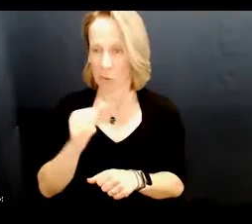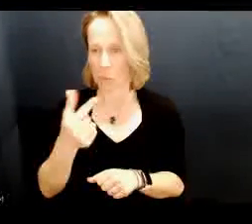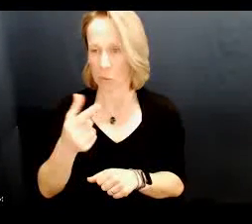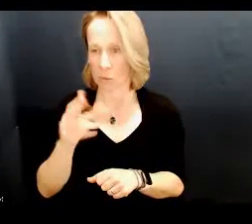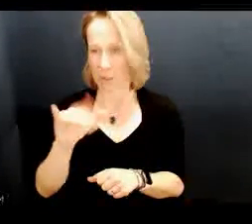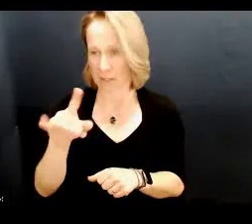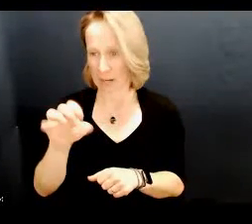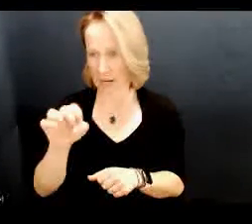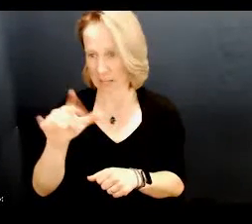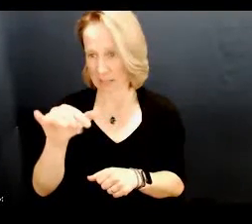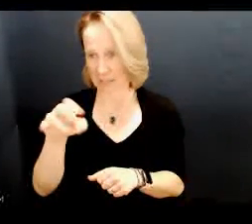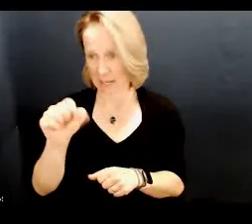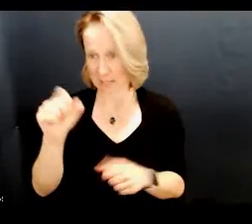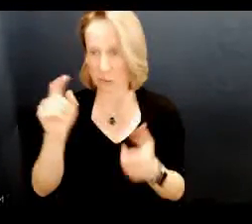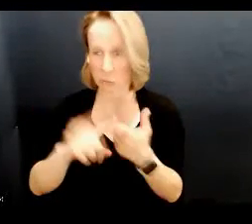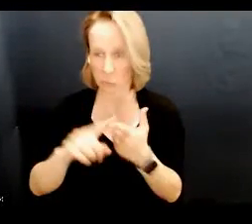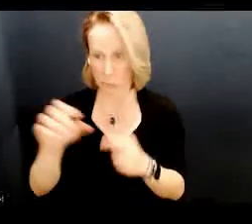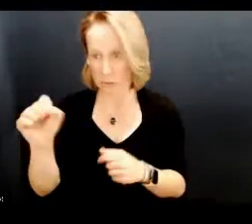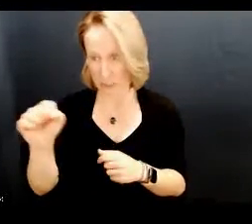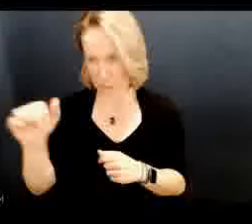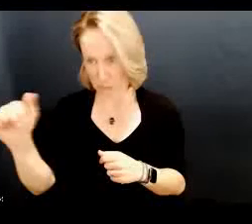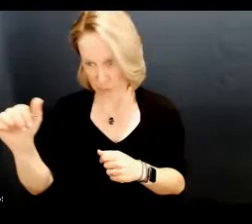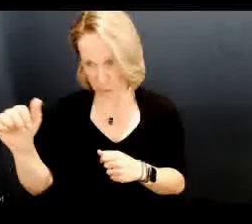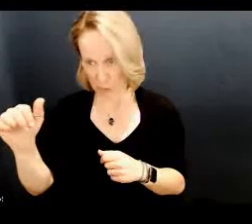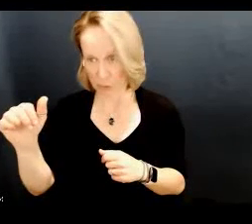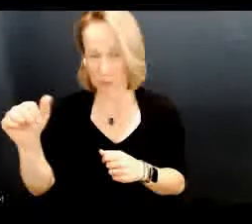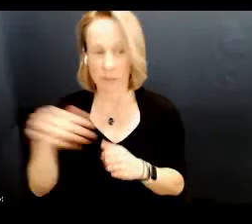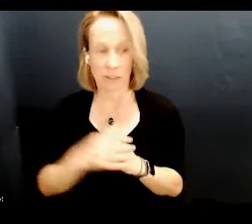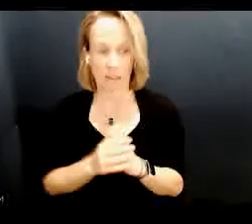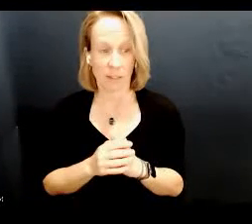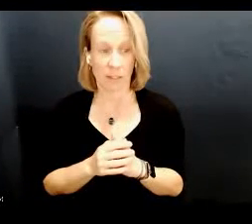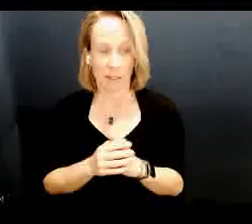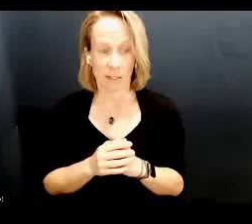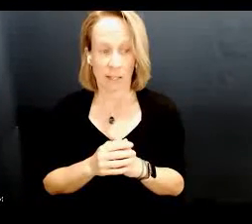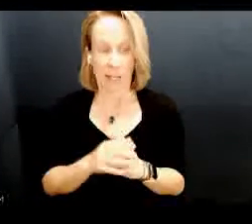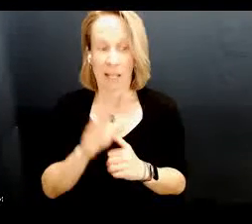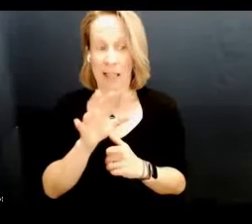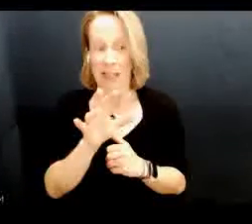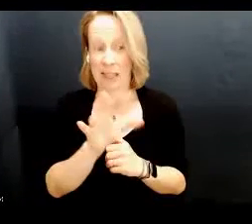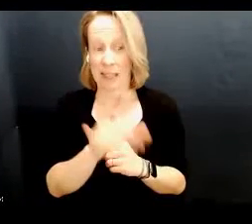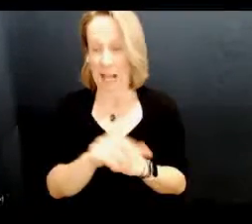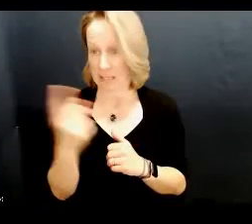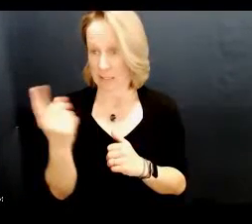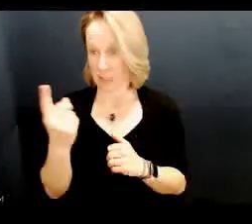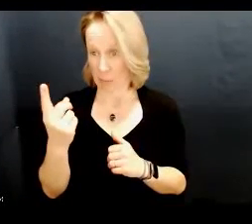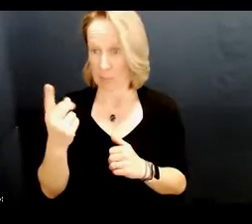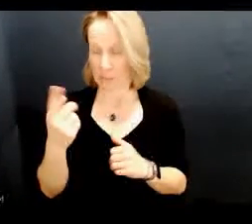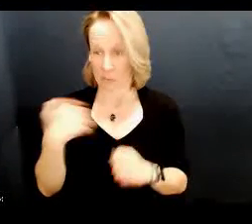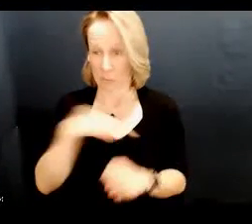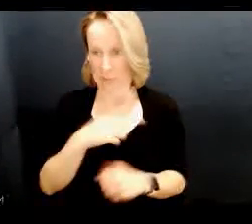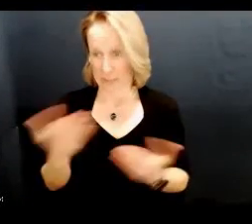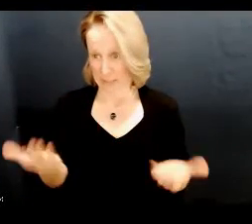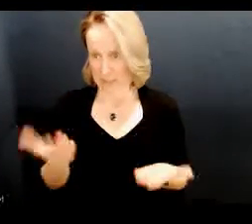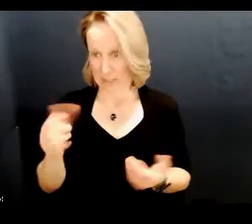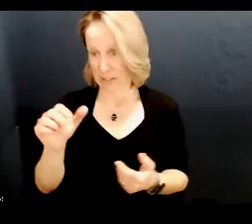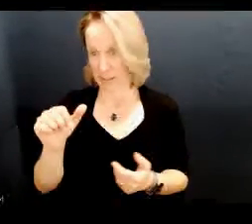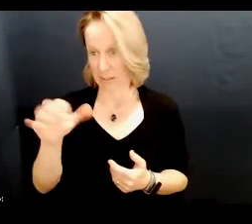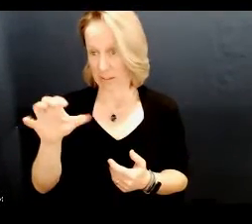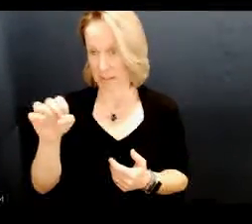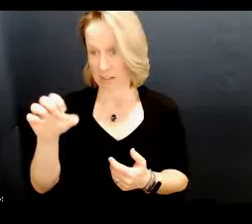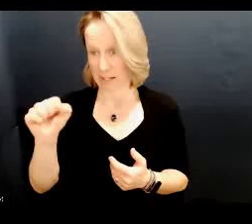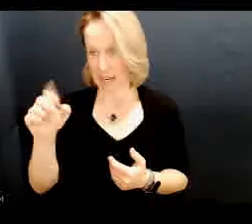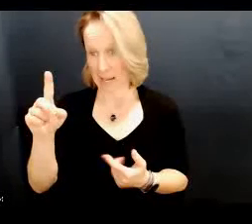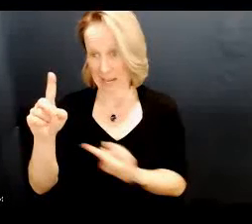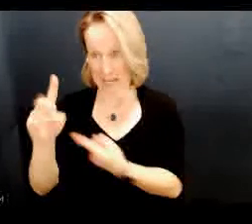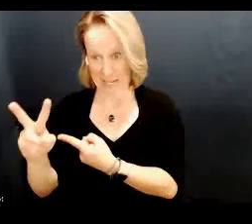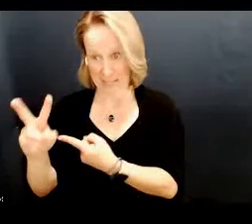assault. Right, so this is something that we at the coalition created in coordination with the governor's